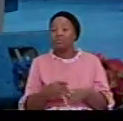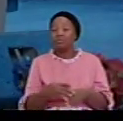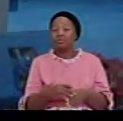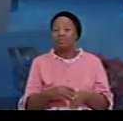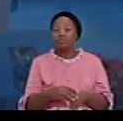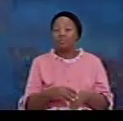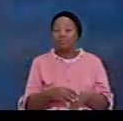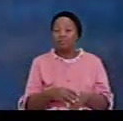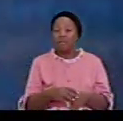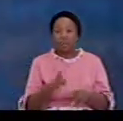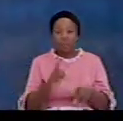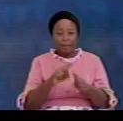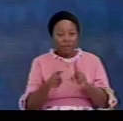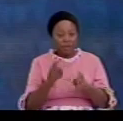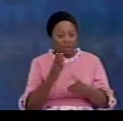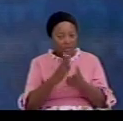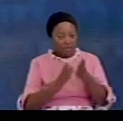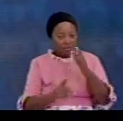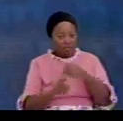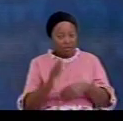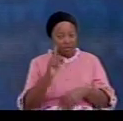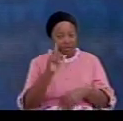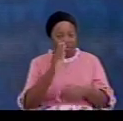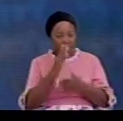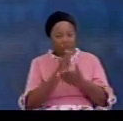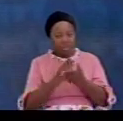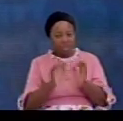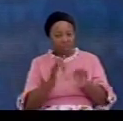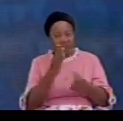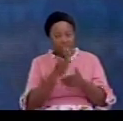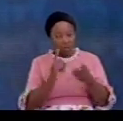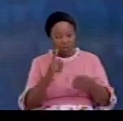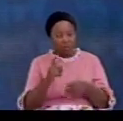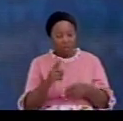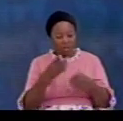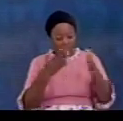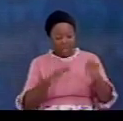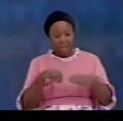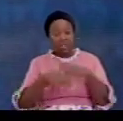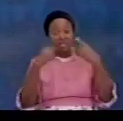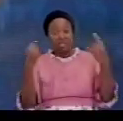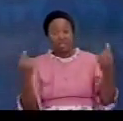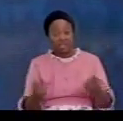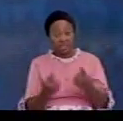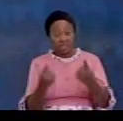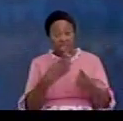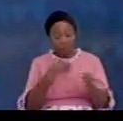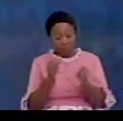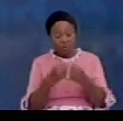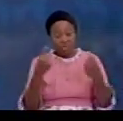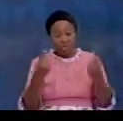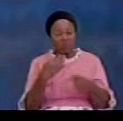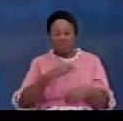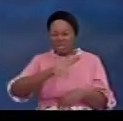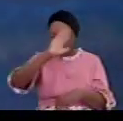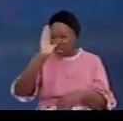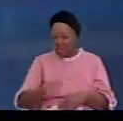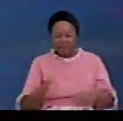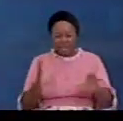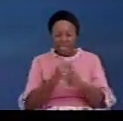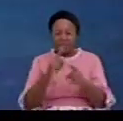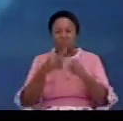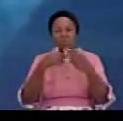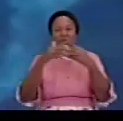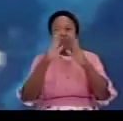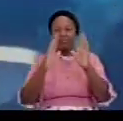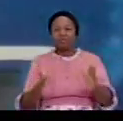But if somebody dies with sin, in sin, he'll never get to heaven.